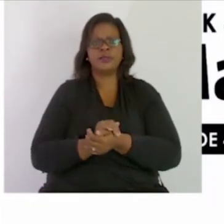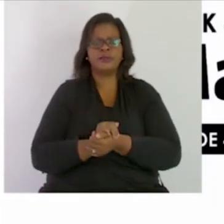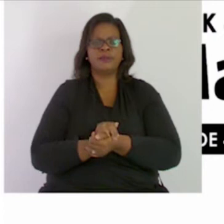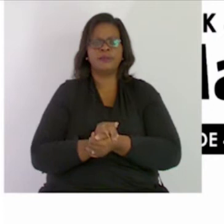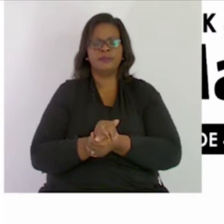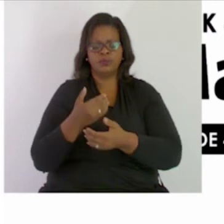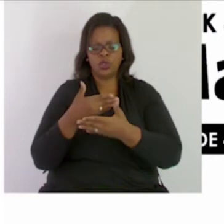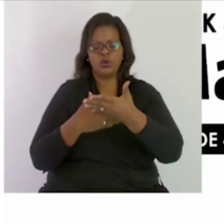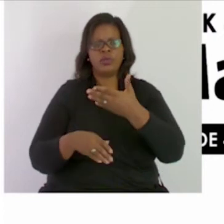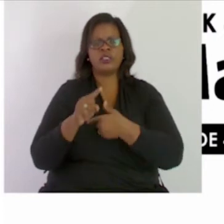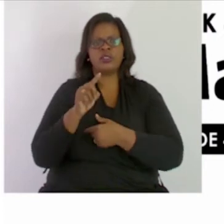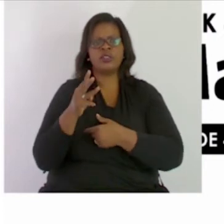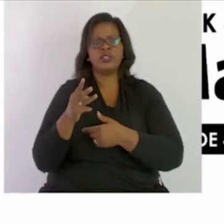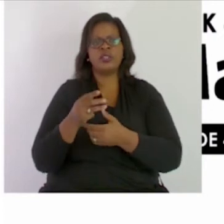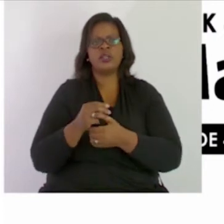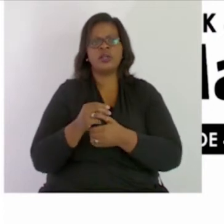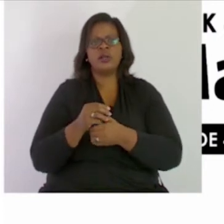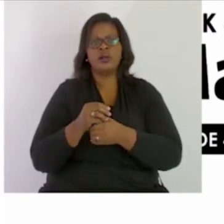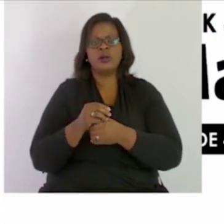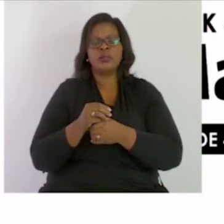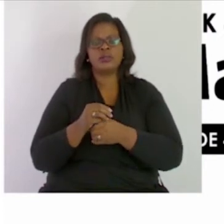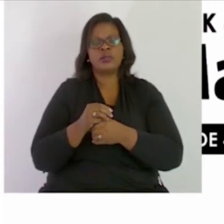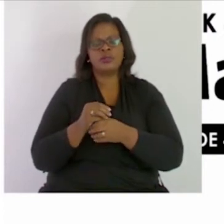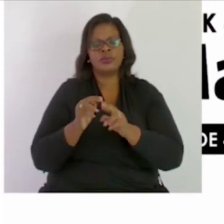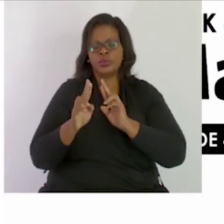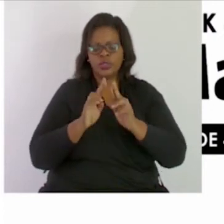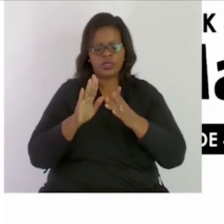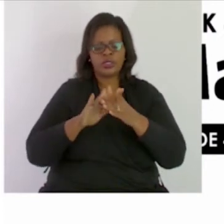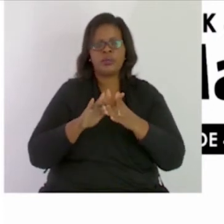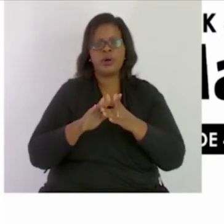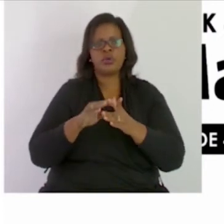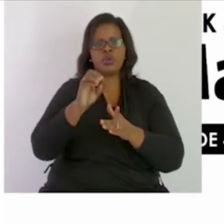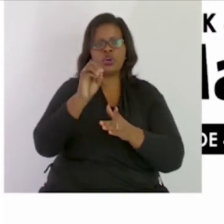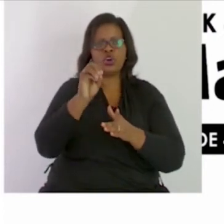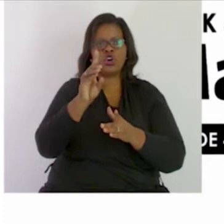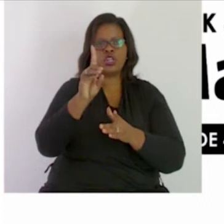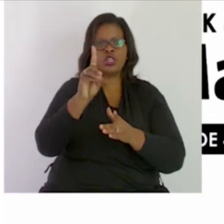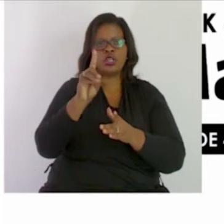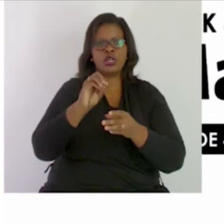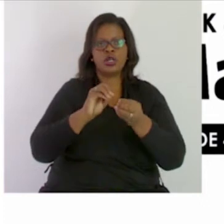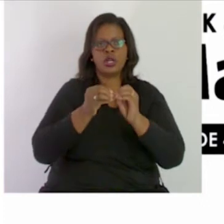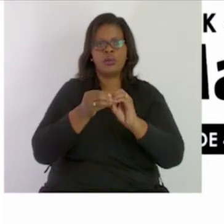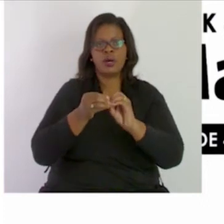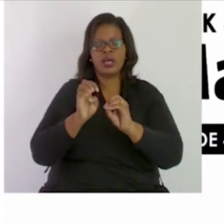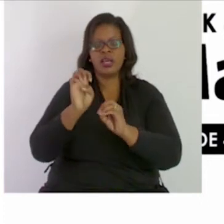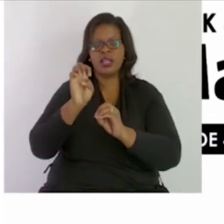On page 13, we are going to start with odd and even numbers. Whole